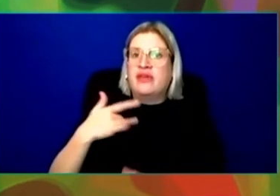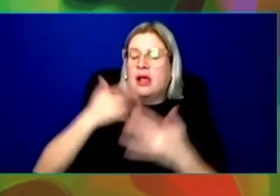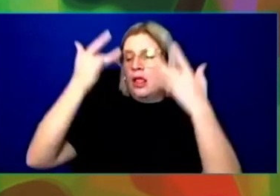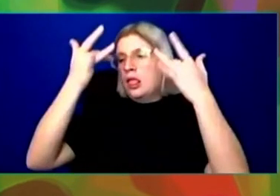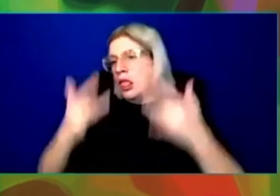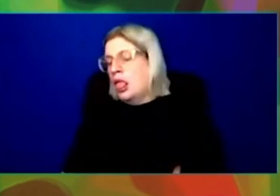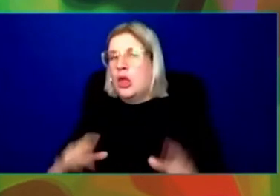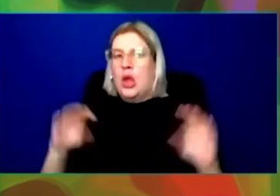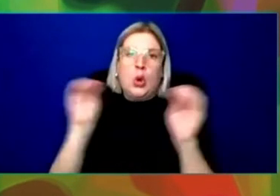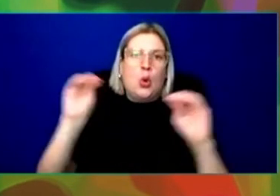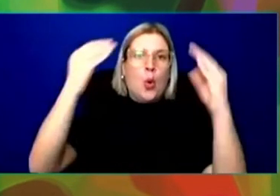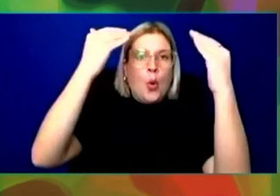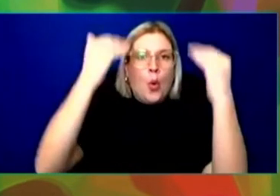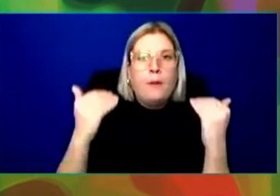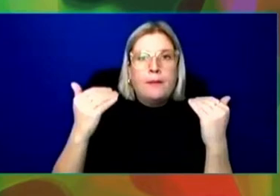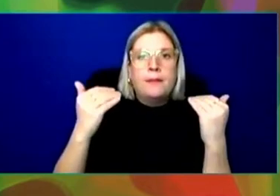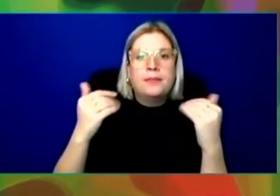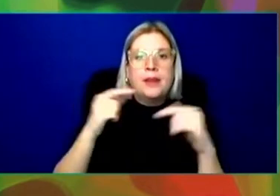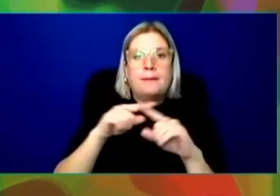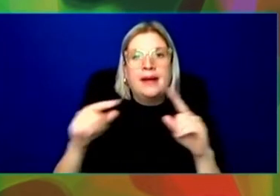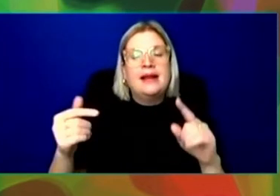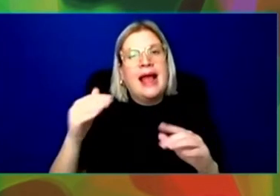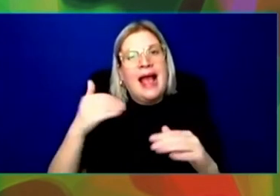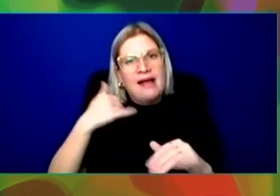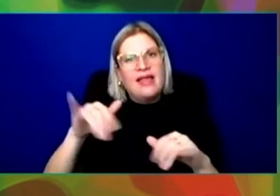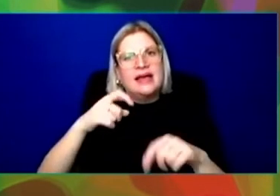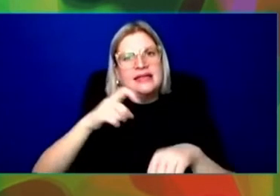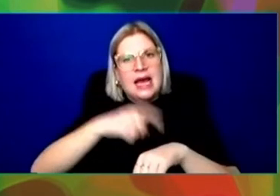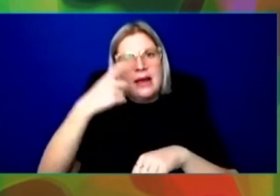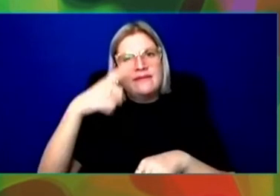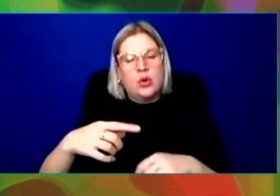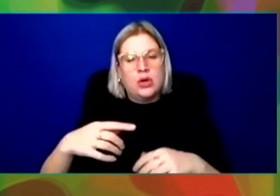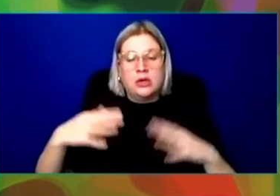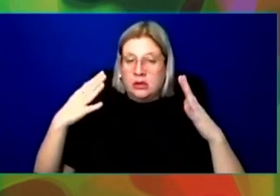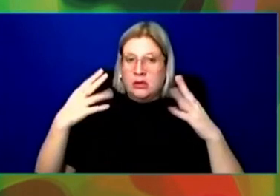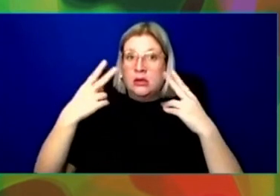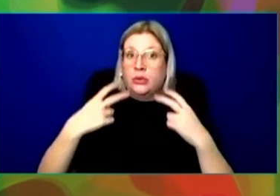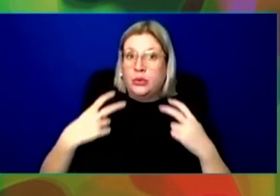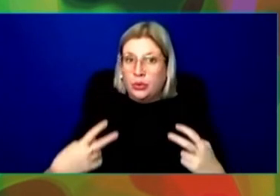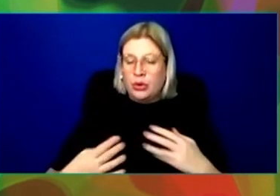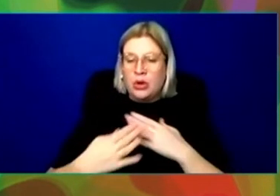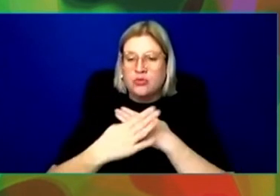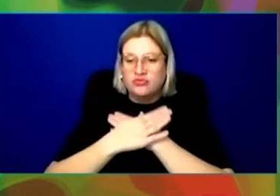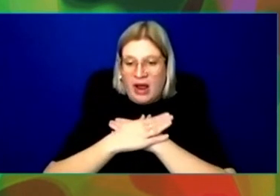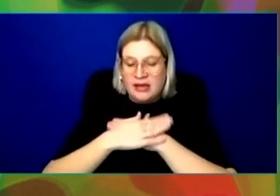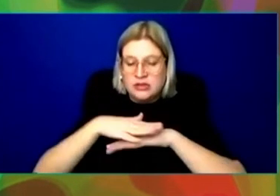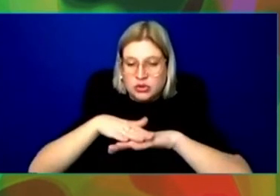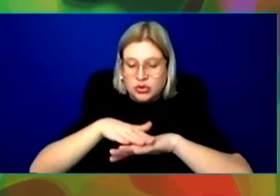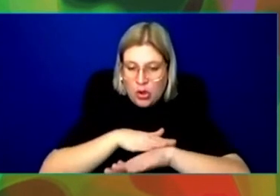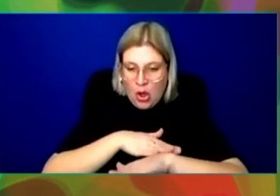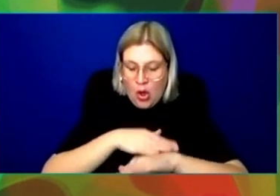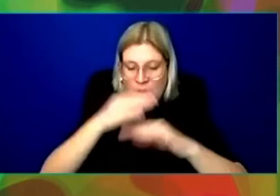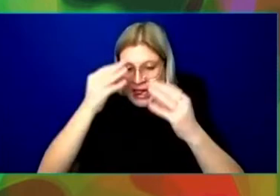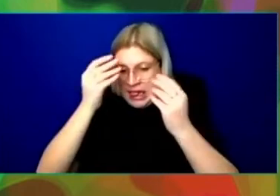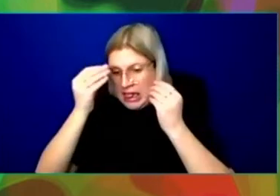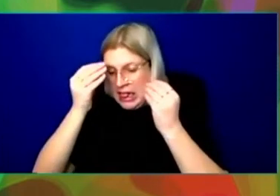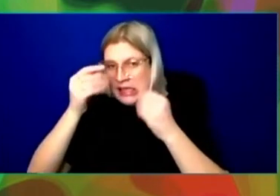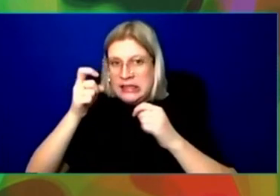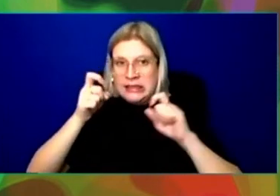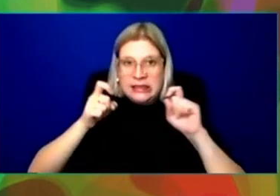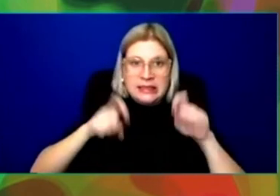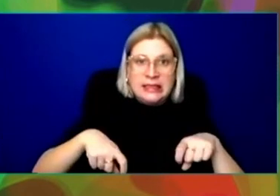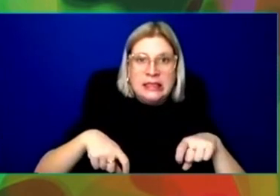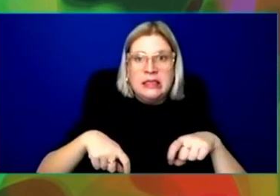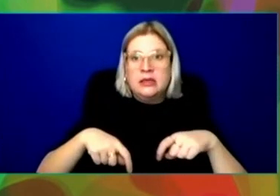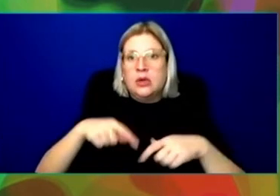same time, take time to rest, right? And recalibrate and really slow down and think about what it is we need, what we want for ourselves,